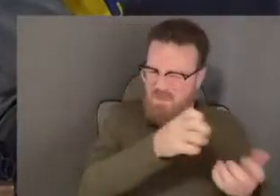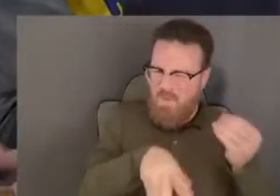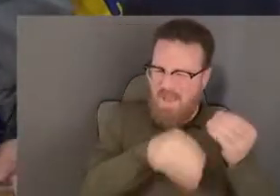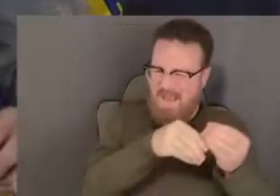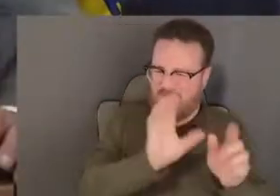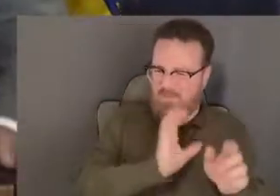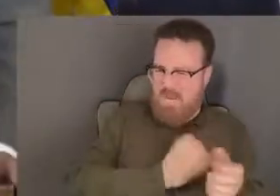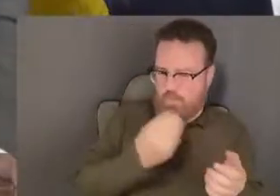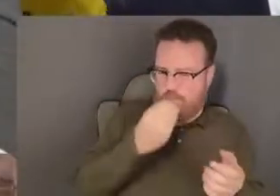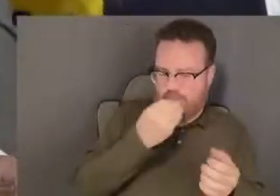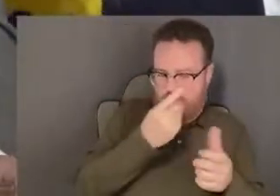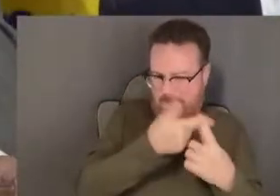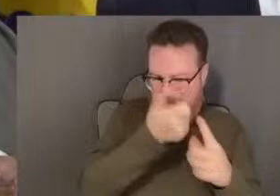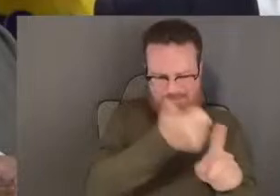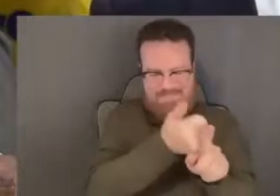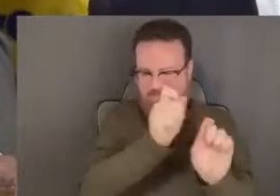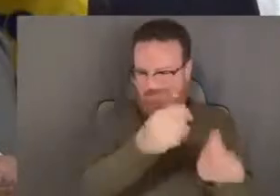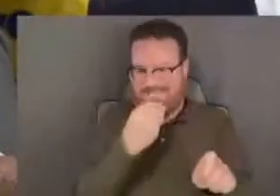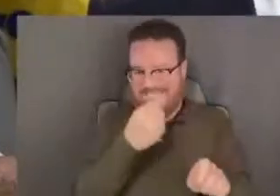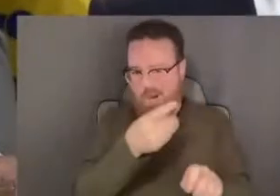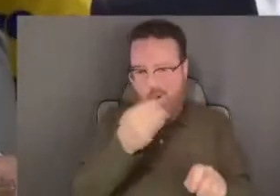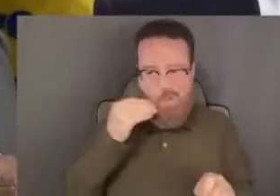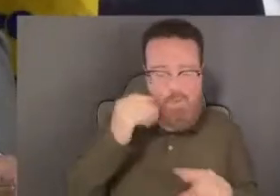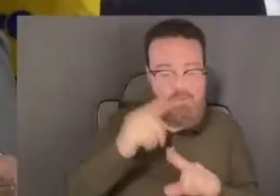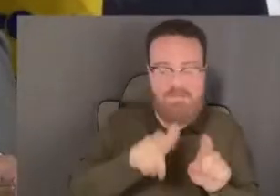us. And